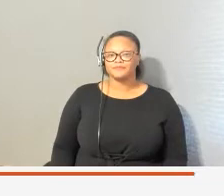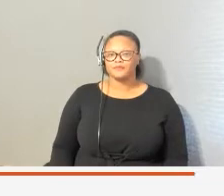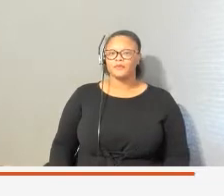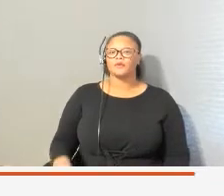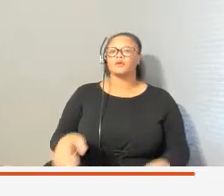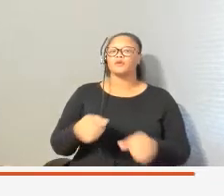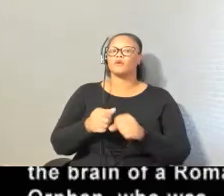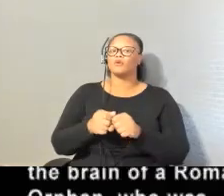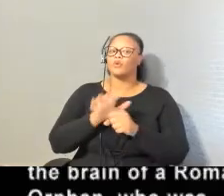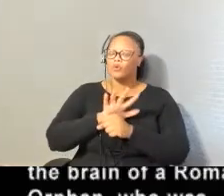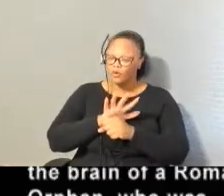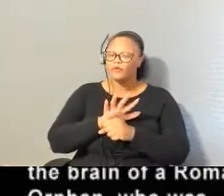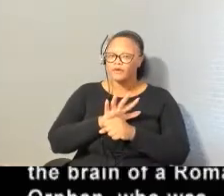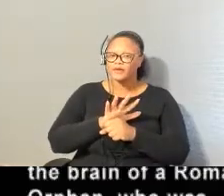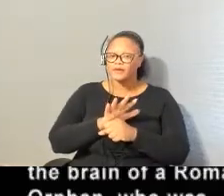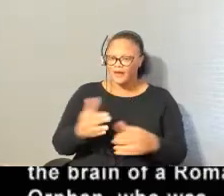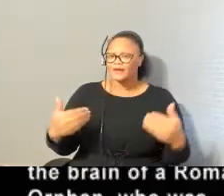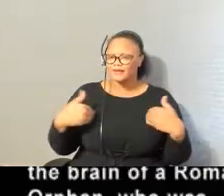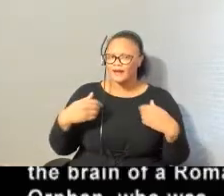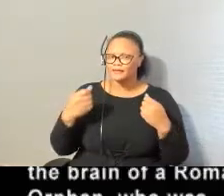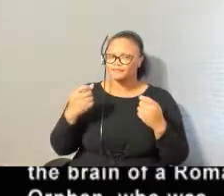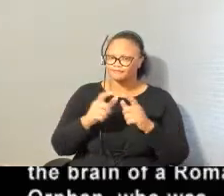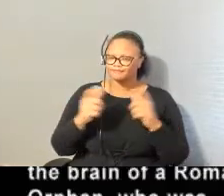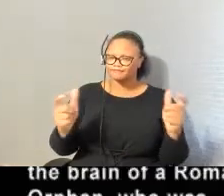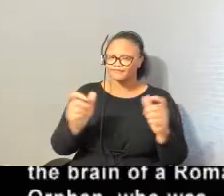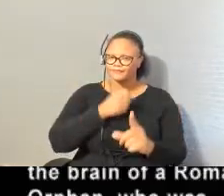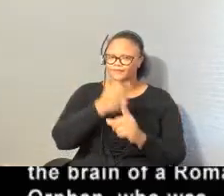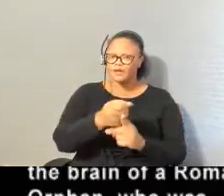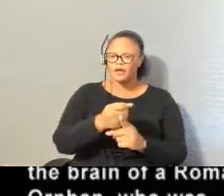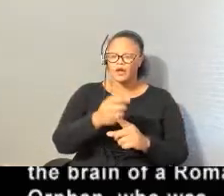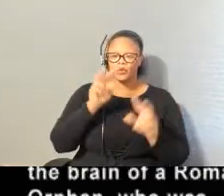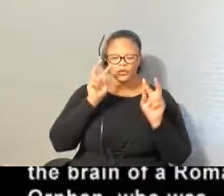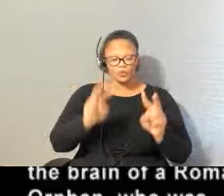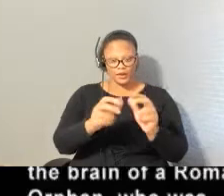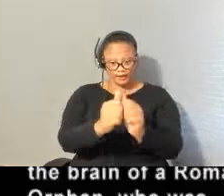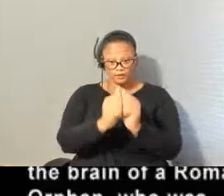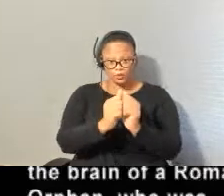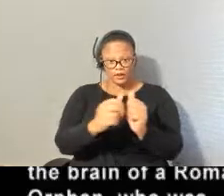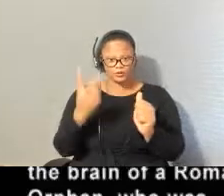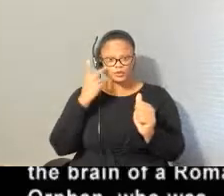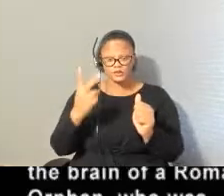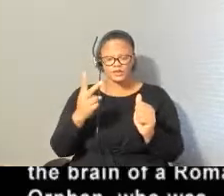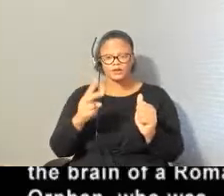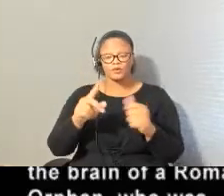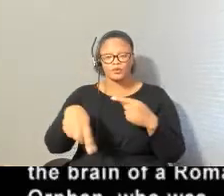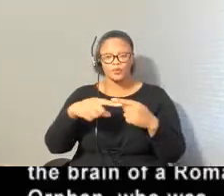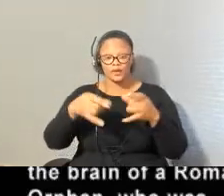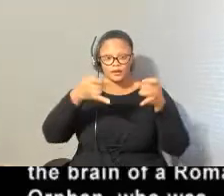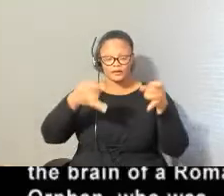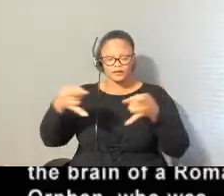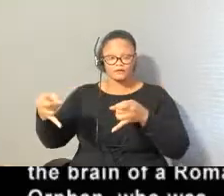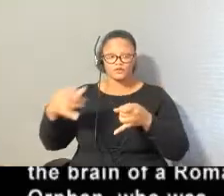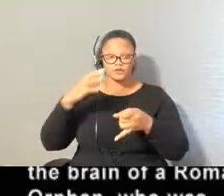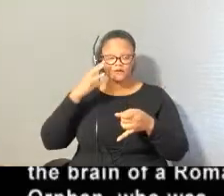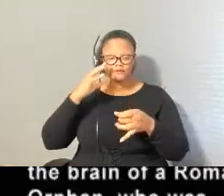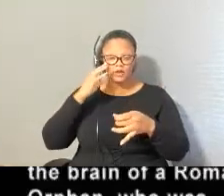had its impact. And when we look at the brain, we see that when individuals have been going through a